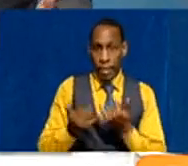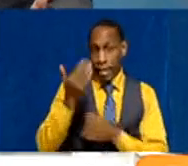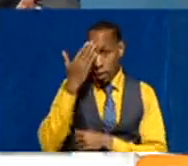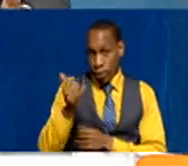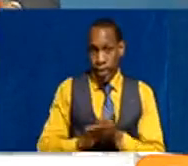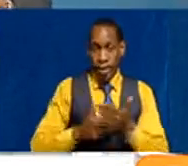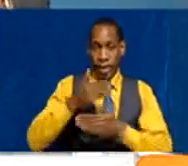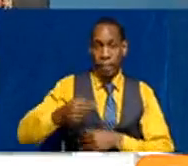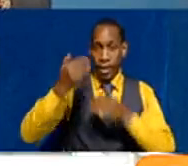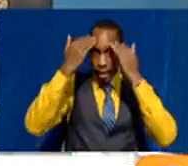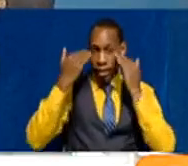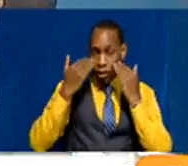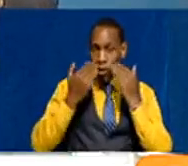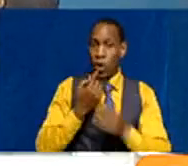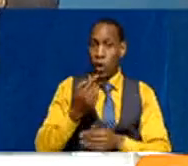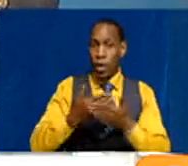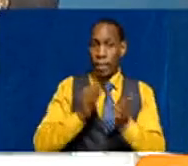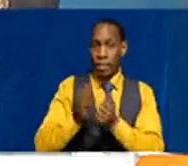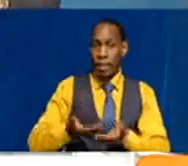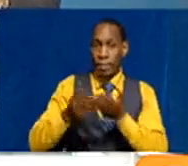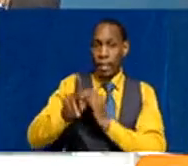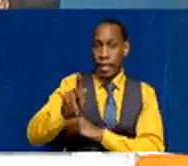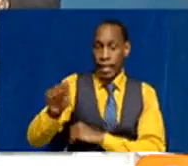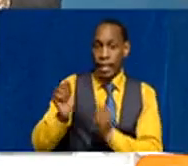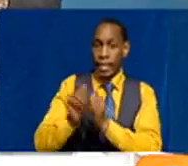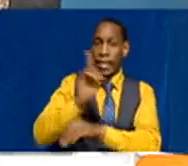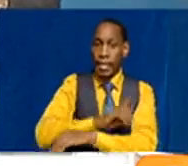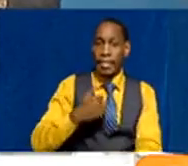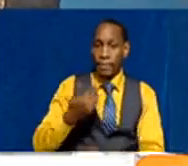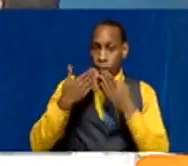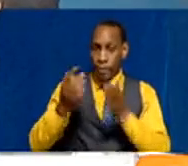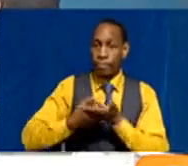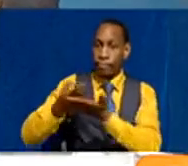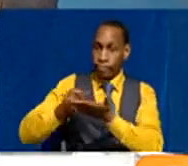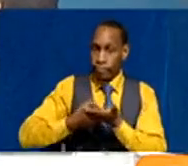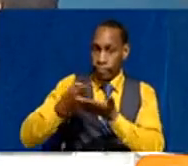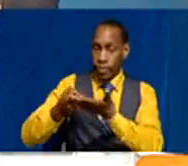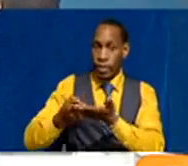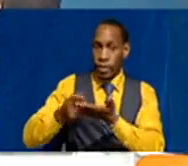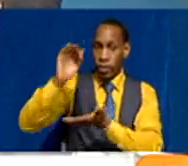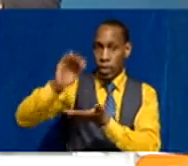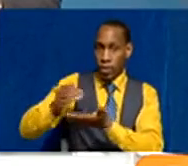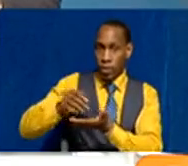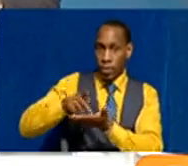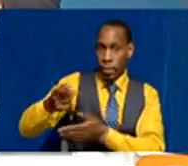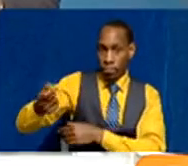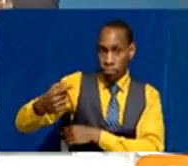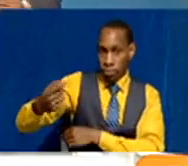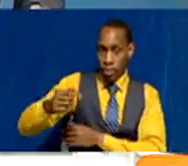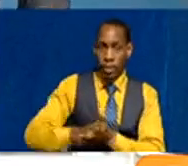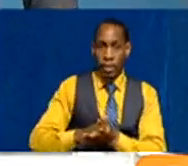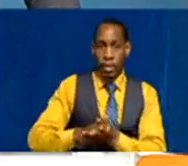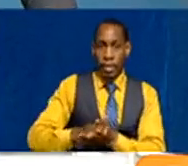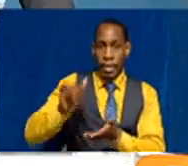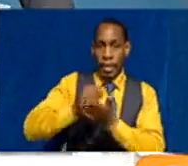following a High Court direction last Friday that gave KAA 10 days to conclude negotiations on reduced pay increases with